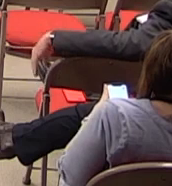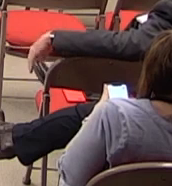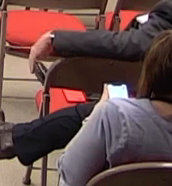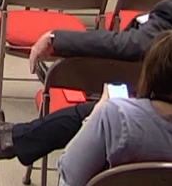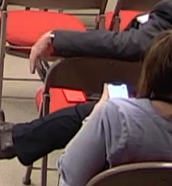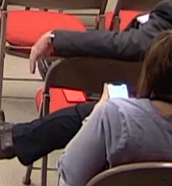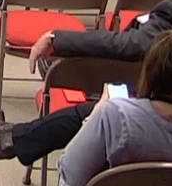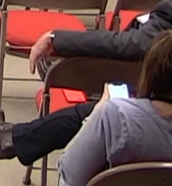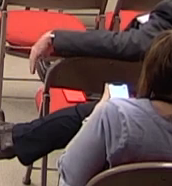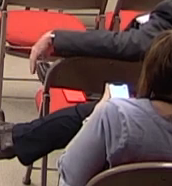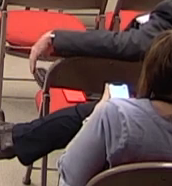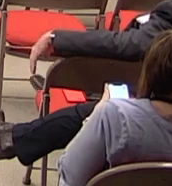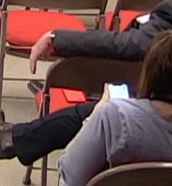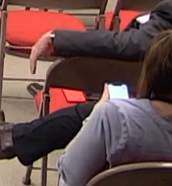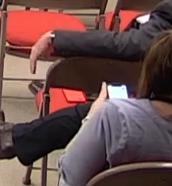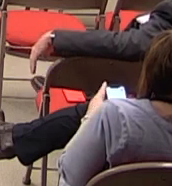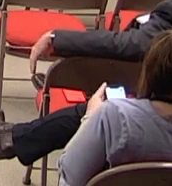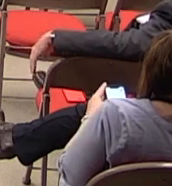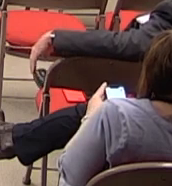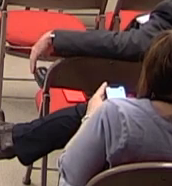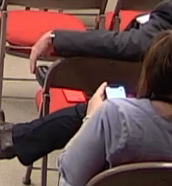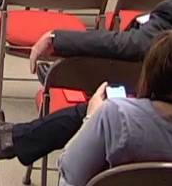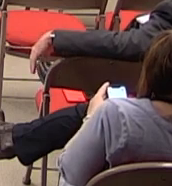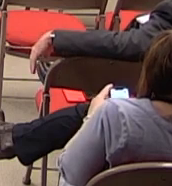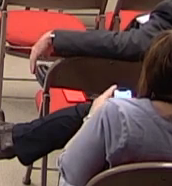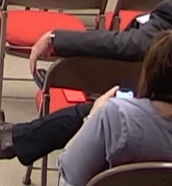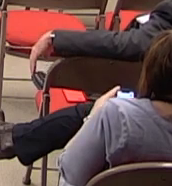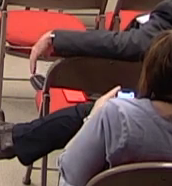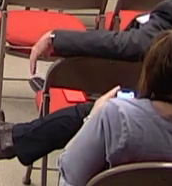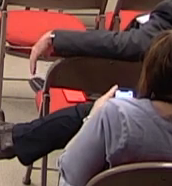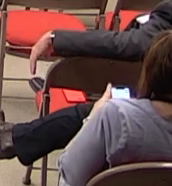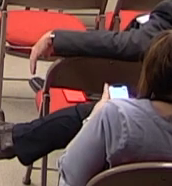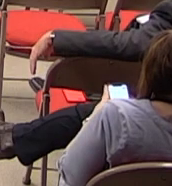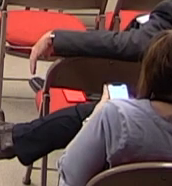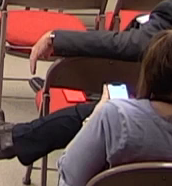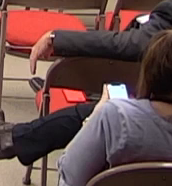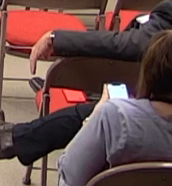this agreement. And so if we break it into pieces, essentially you would be making